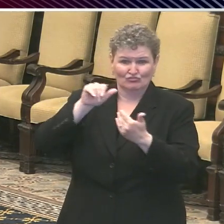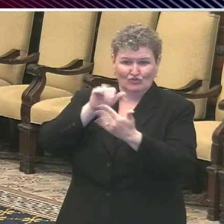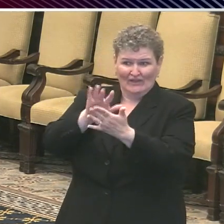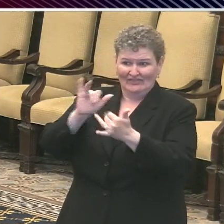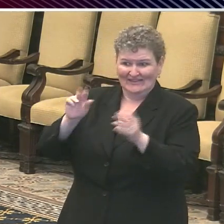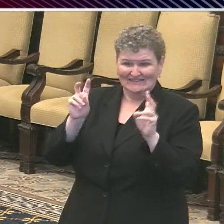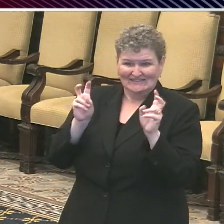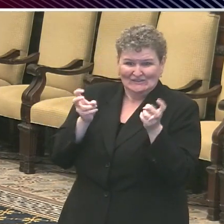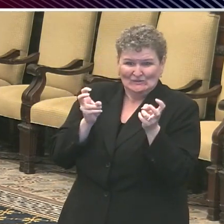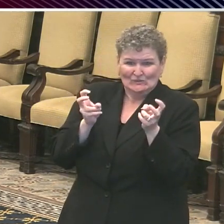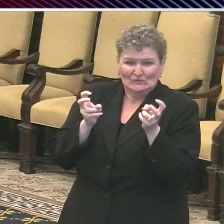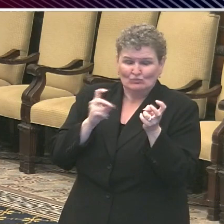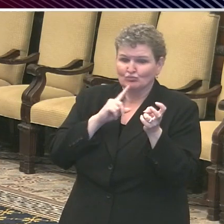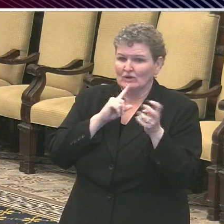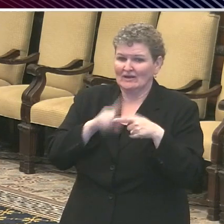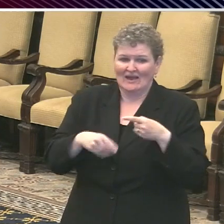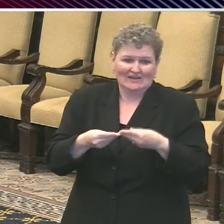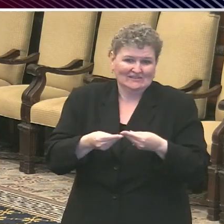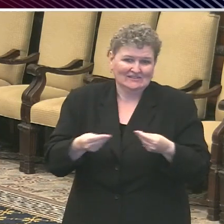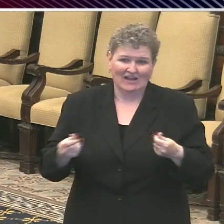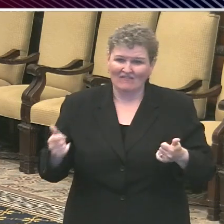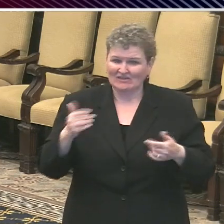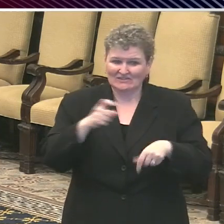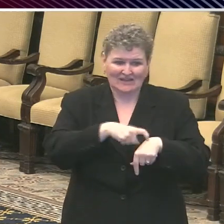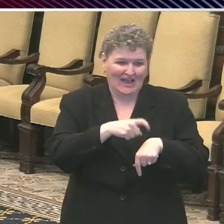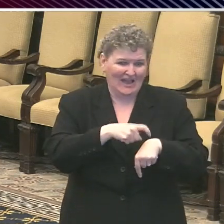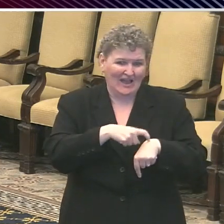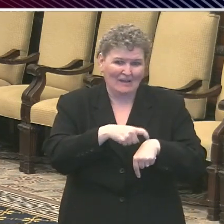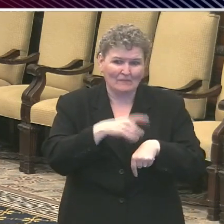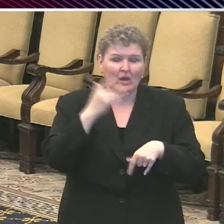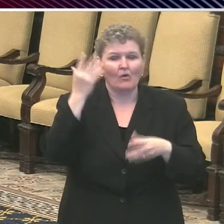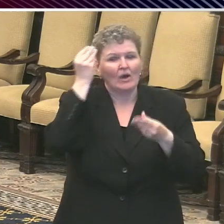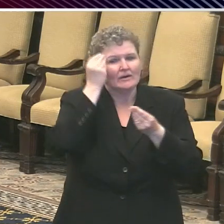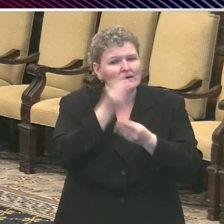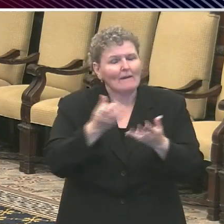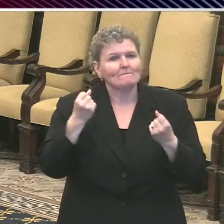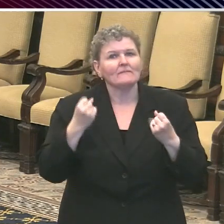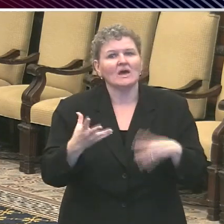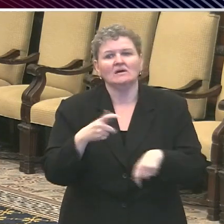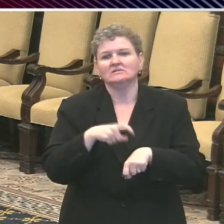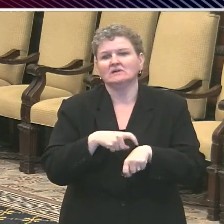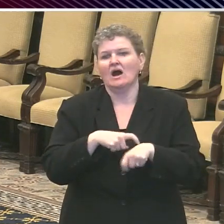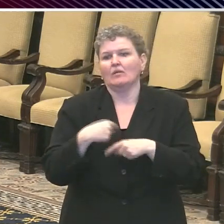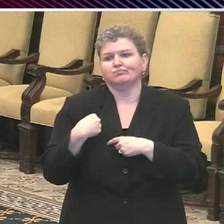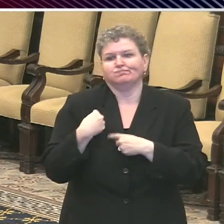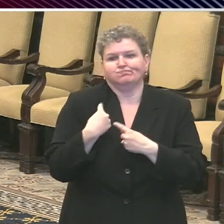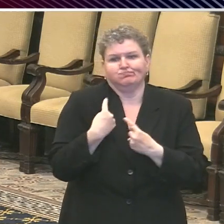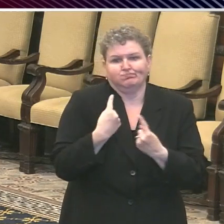collection times. I said on this call and have said on a number of times that if